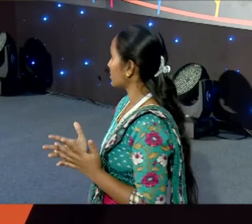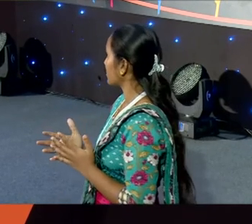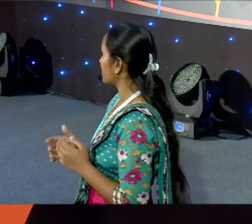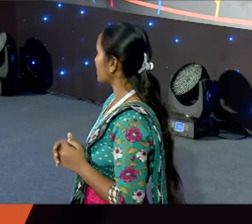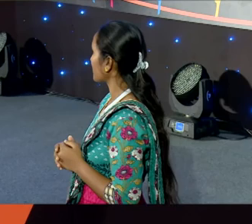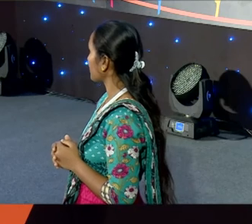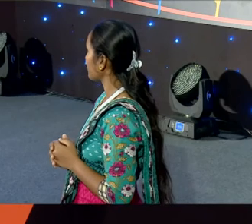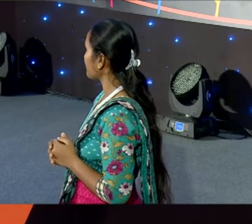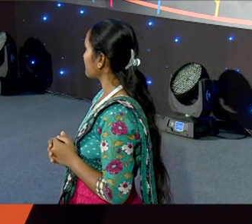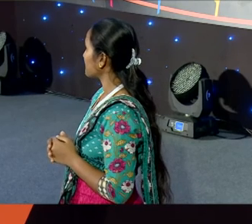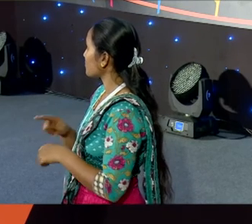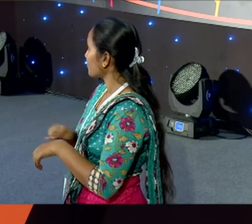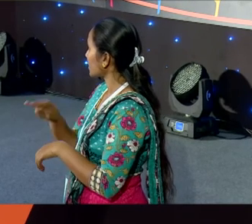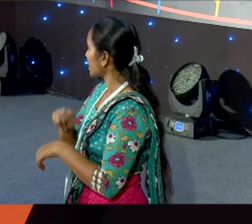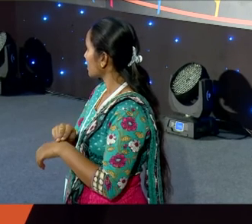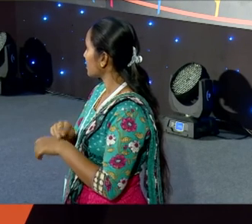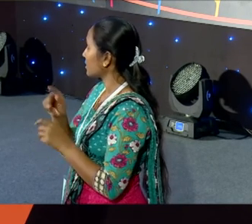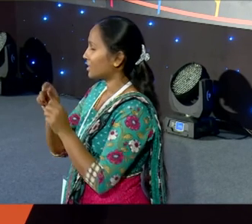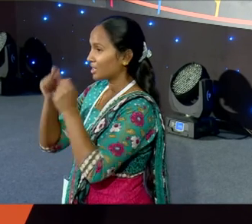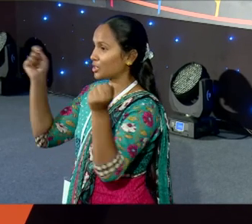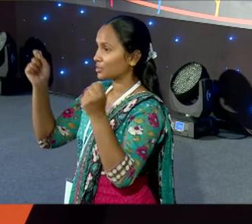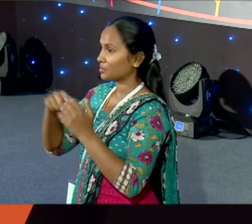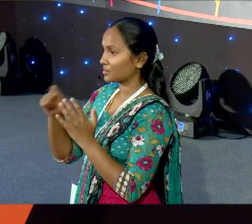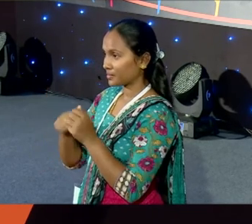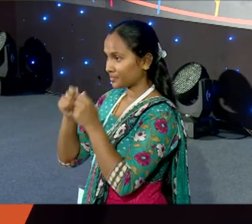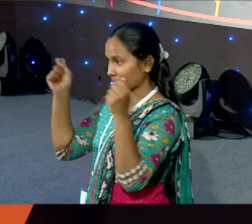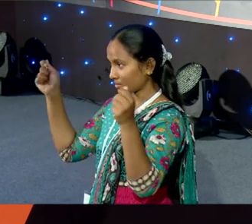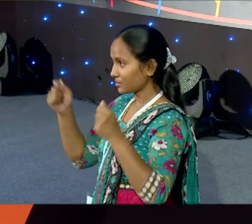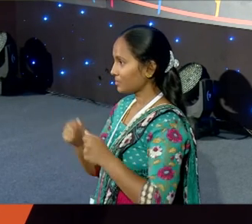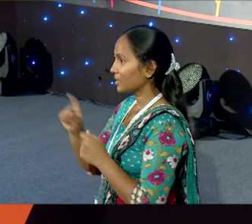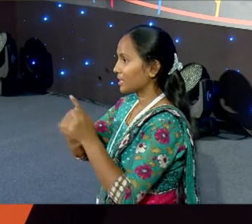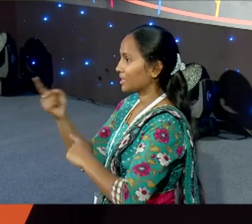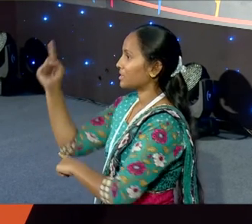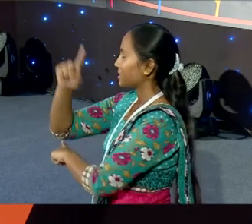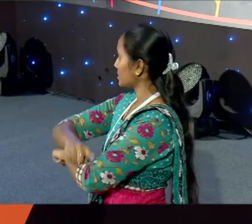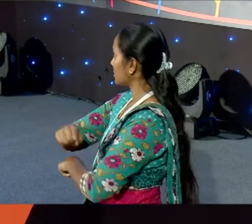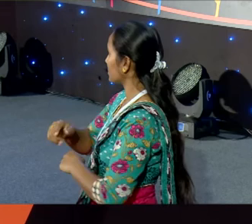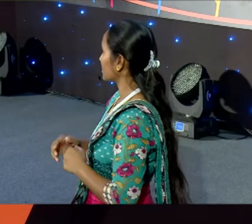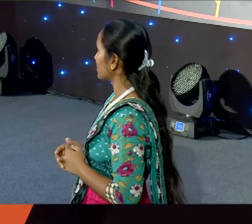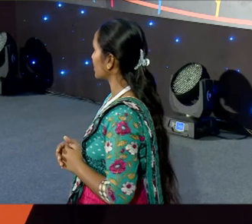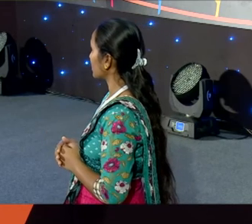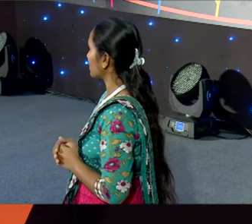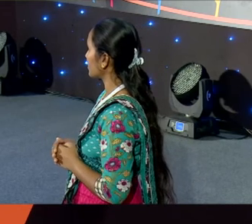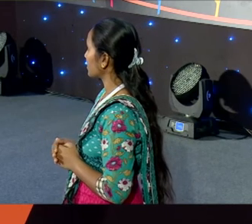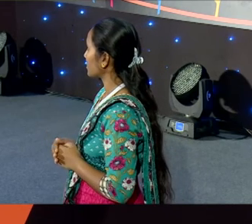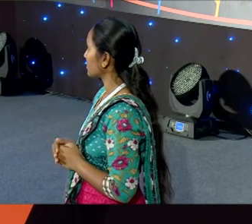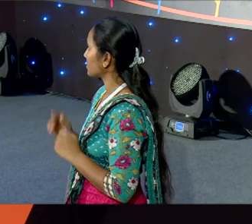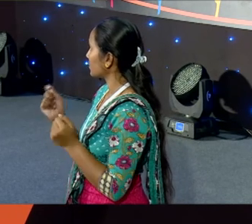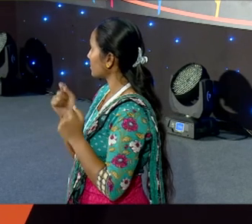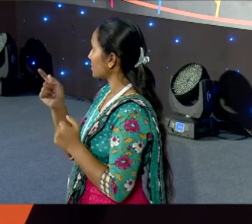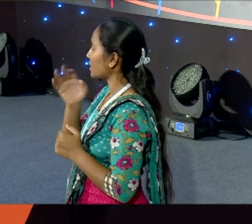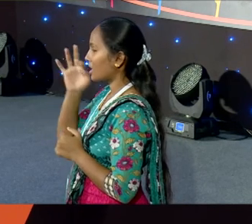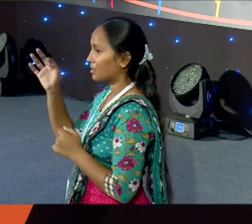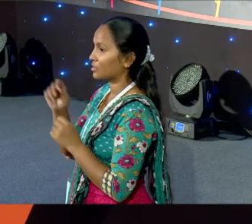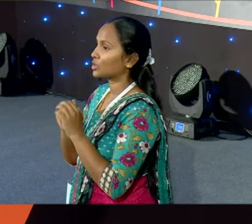on national newspapers, television, etc. the next day. And the Delhi government was also forced to set up an inquiry into this.